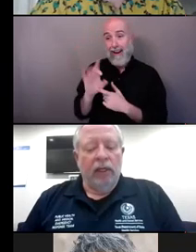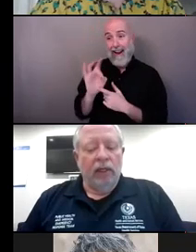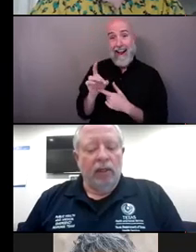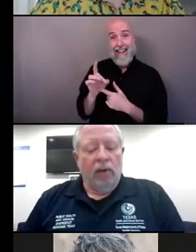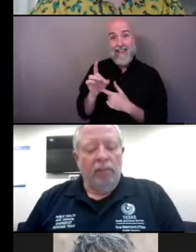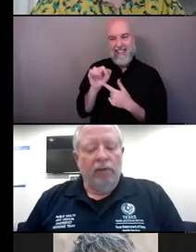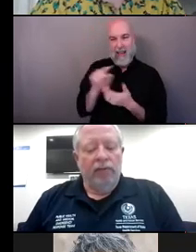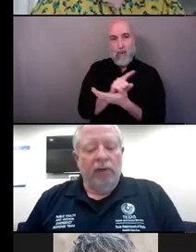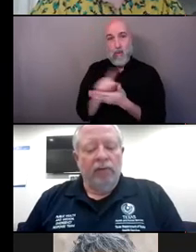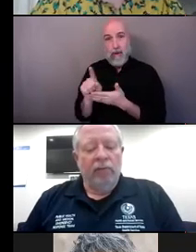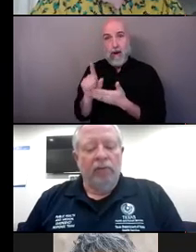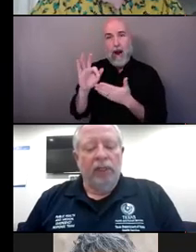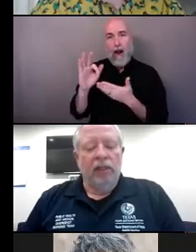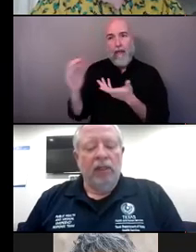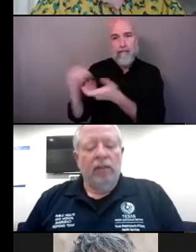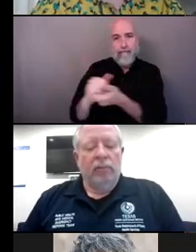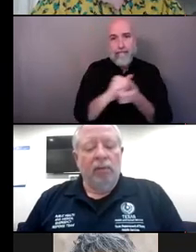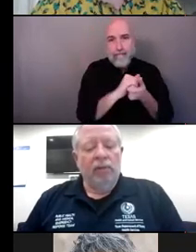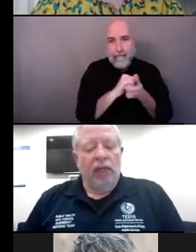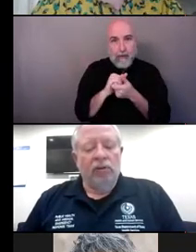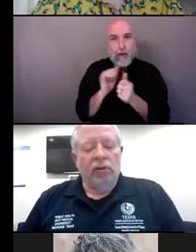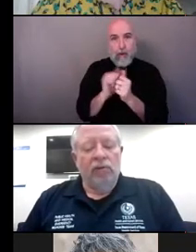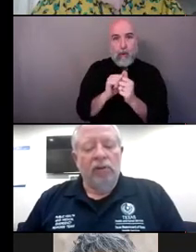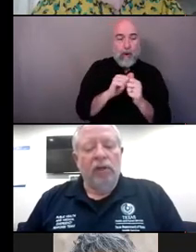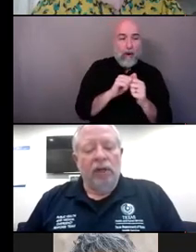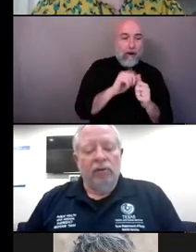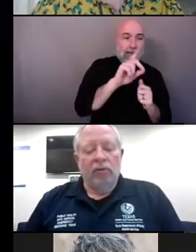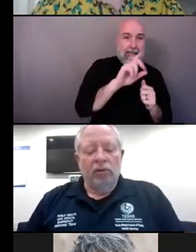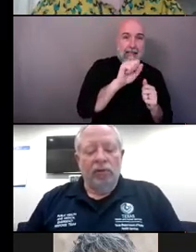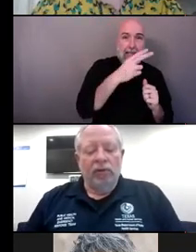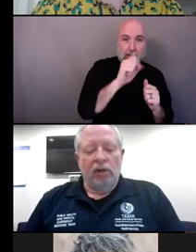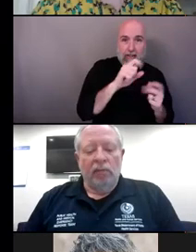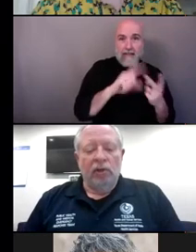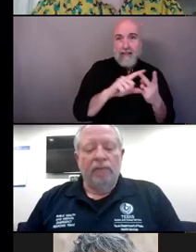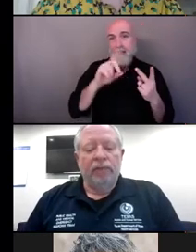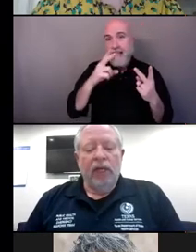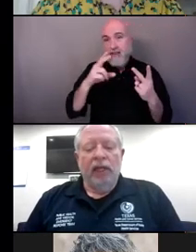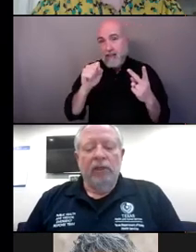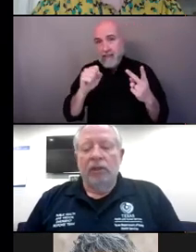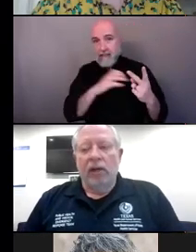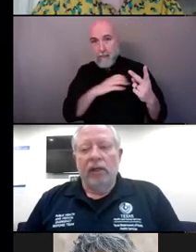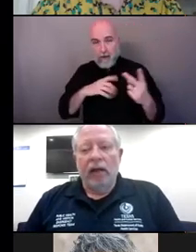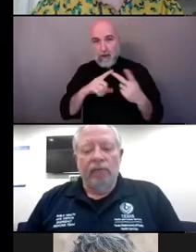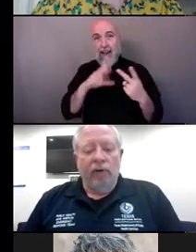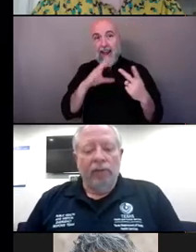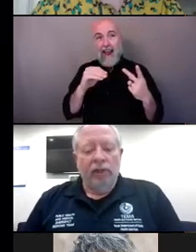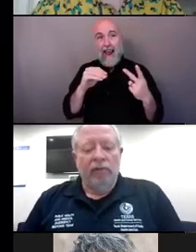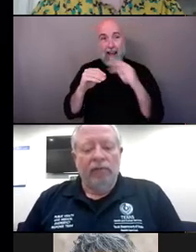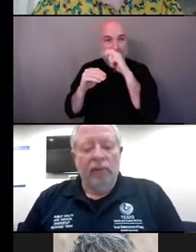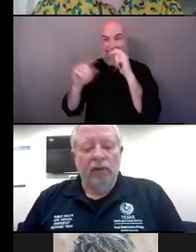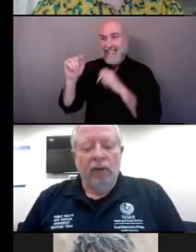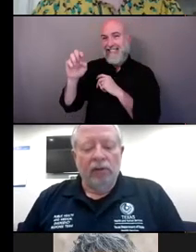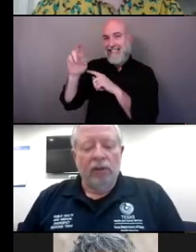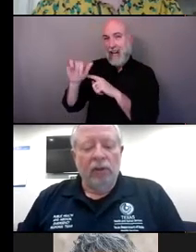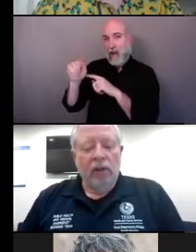the cooperative effort between Department of State Health Services, Health and Human Services Commission, and Terrytown Pharmacy